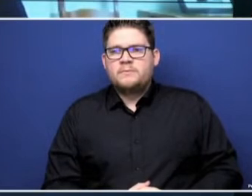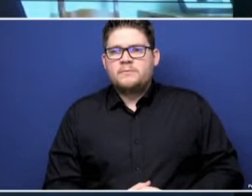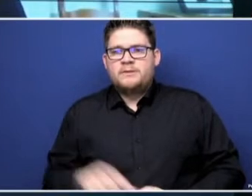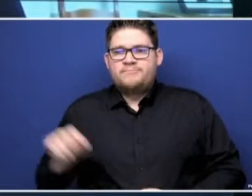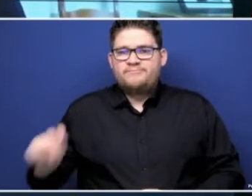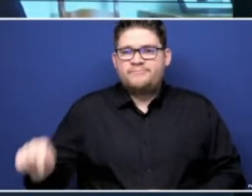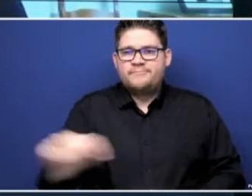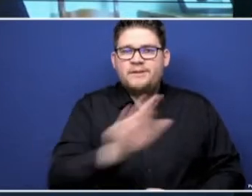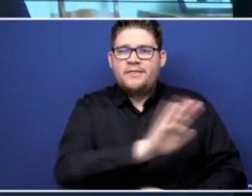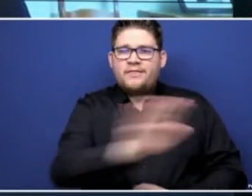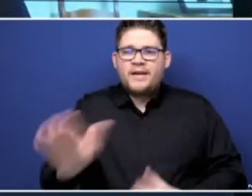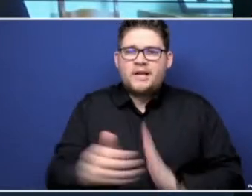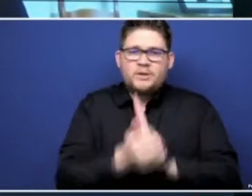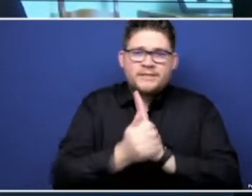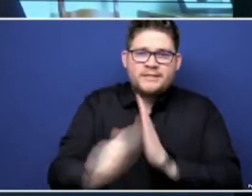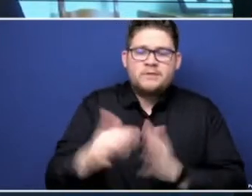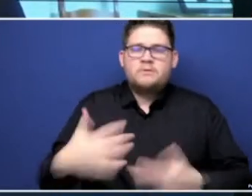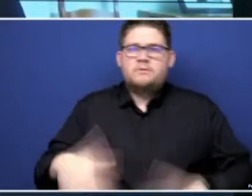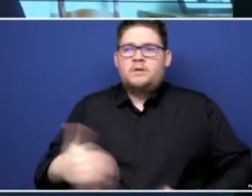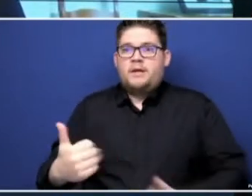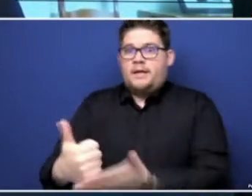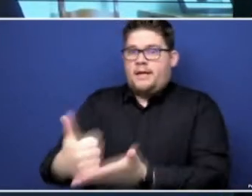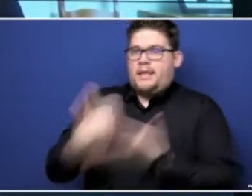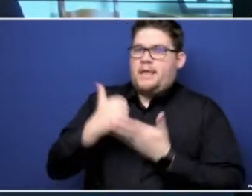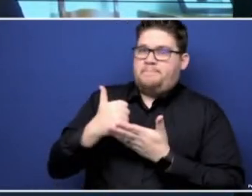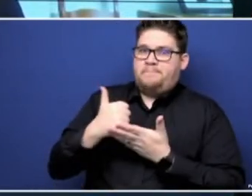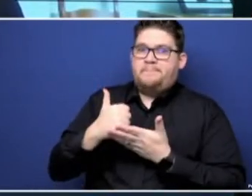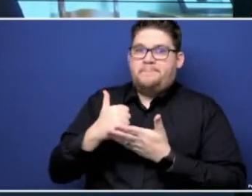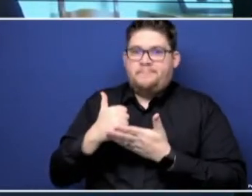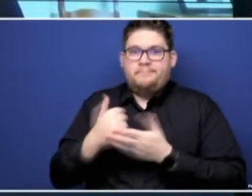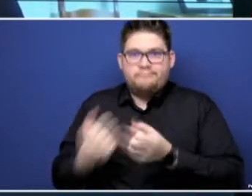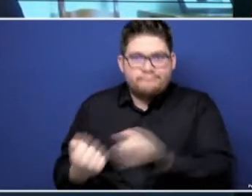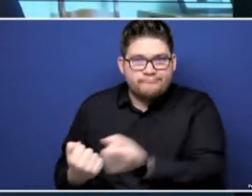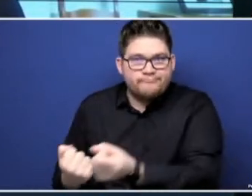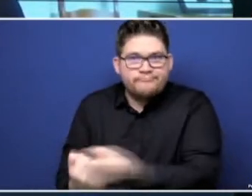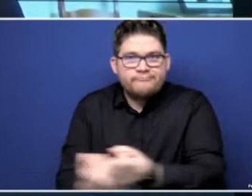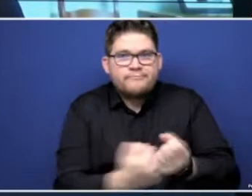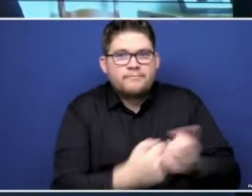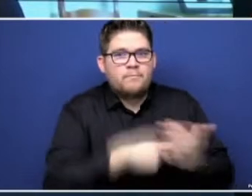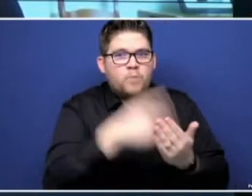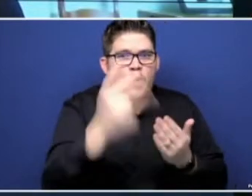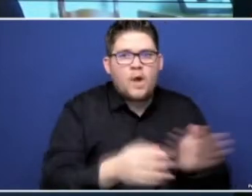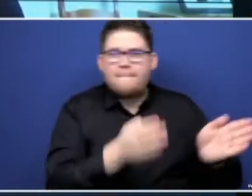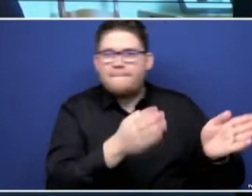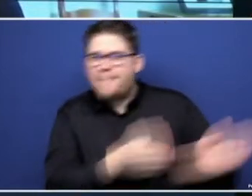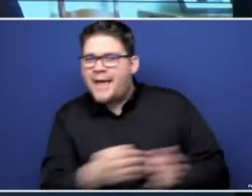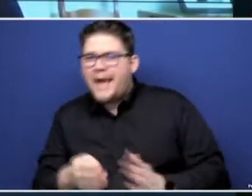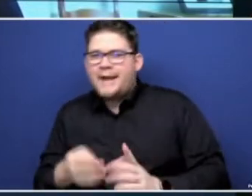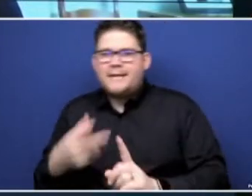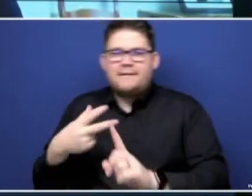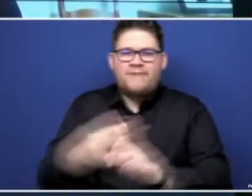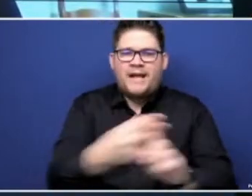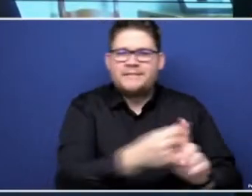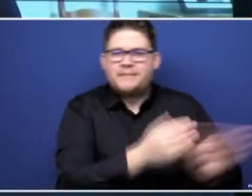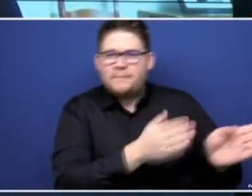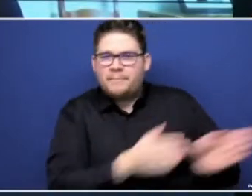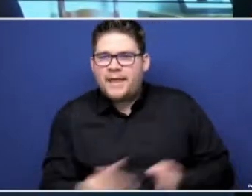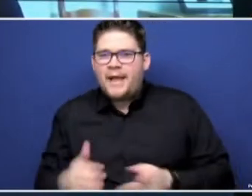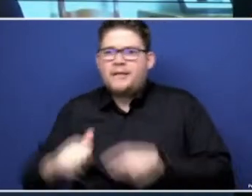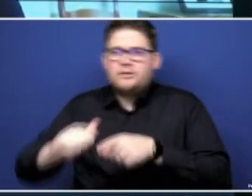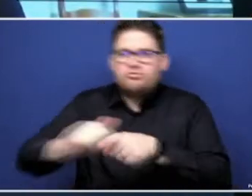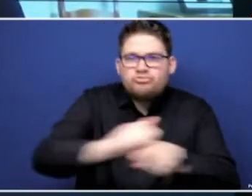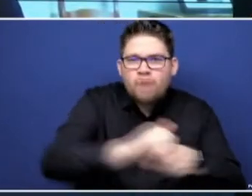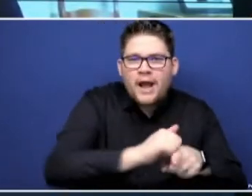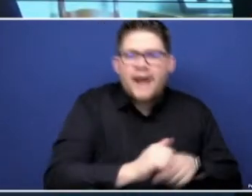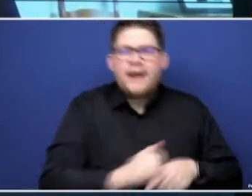really surpassed the 500,000 landmark of people vaccinated in British Columbia with their first dose. And